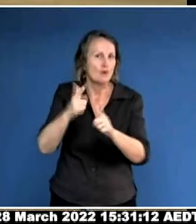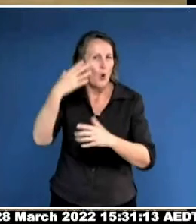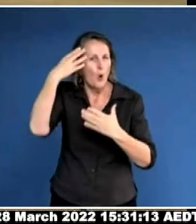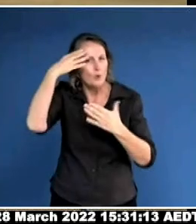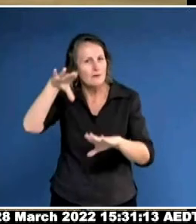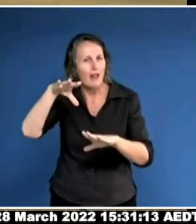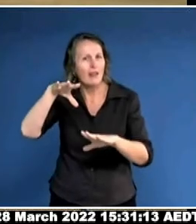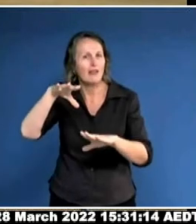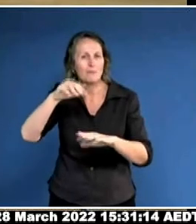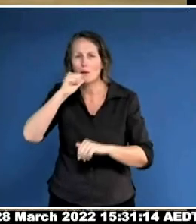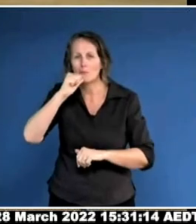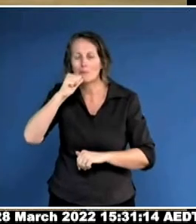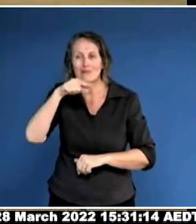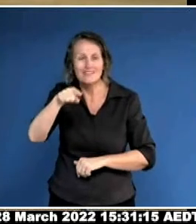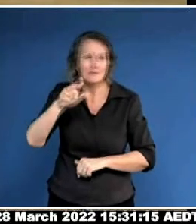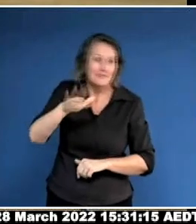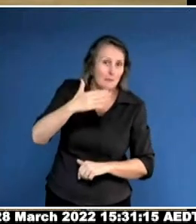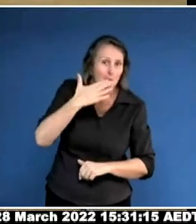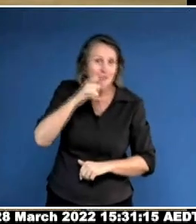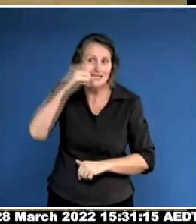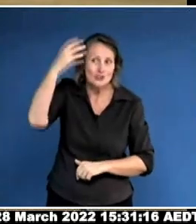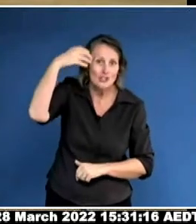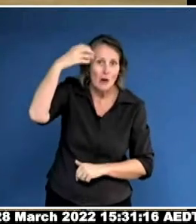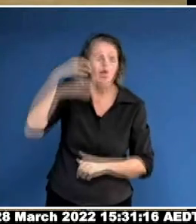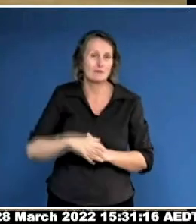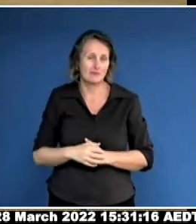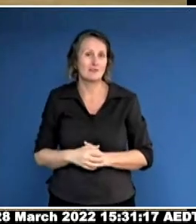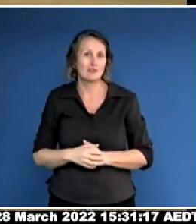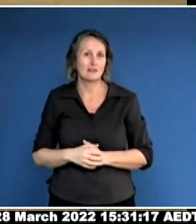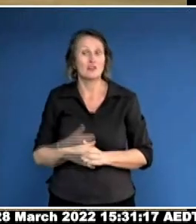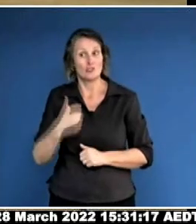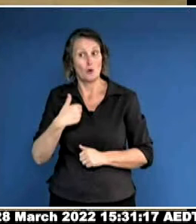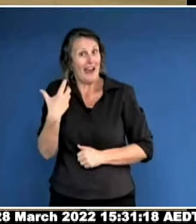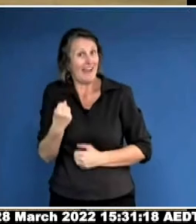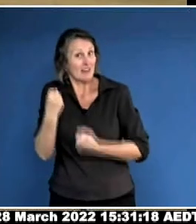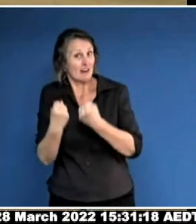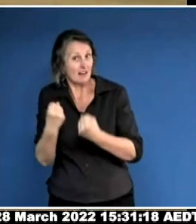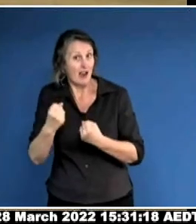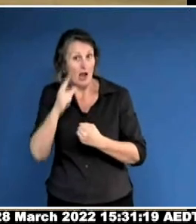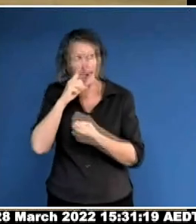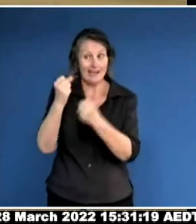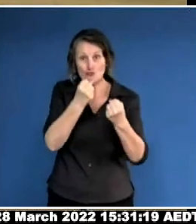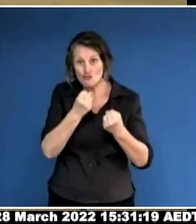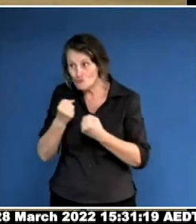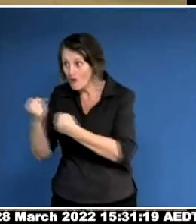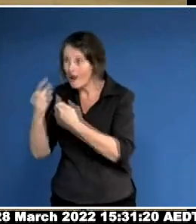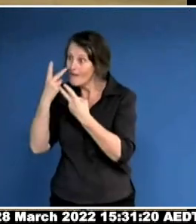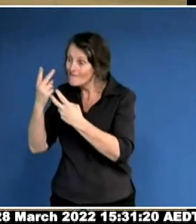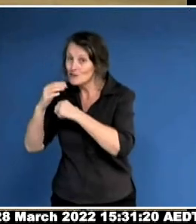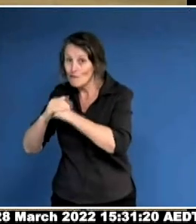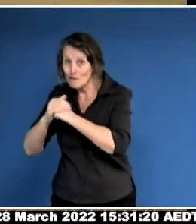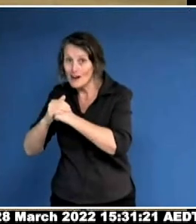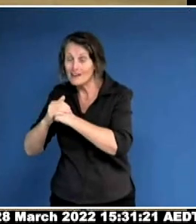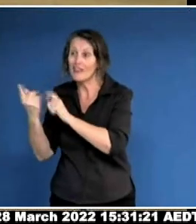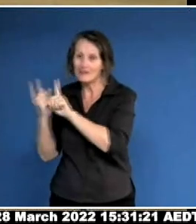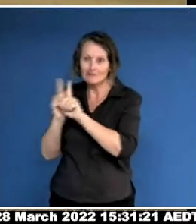the owners. At least I had a car and I could drive to town to see friends and bring them back to stay with me